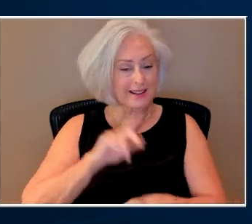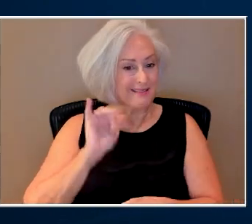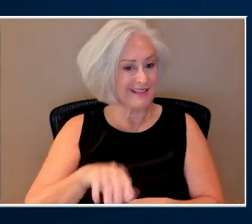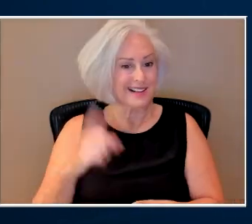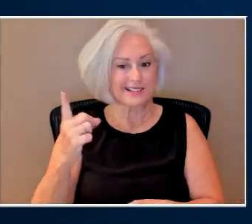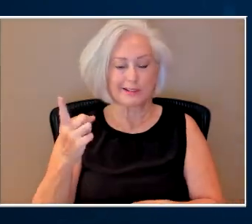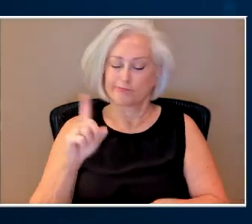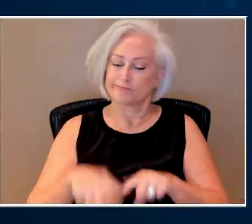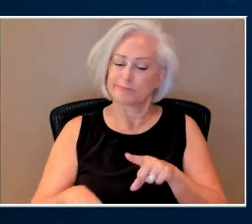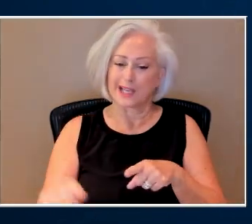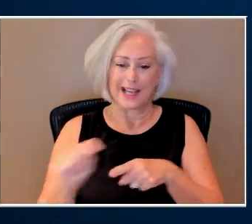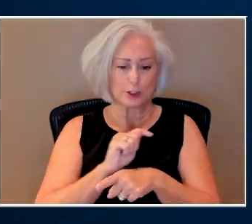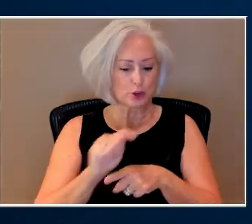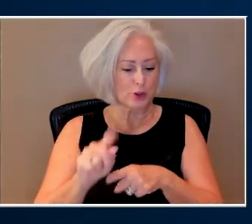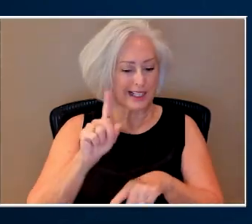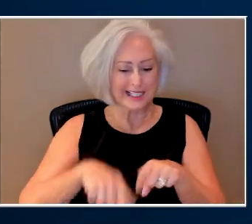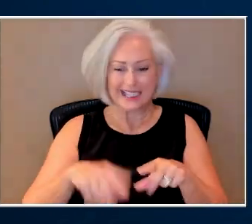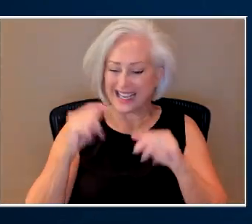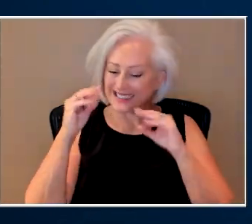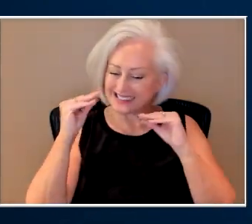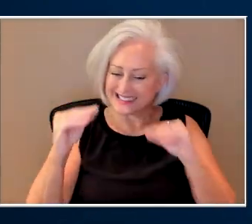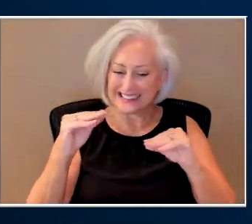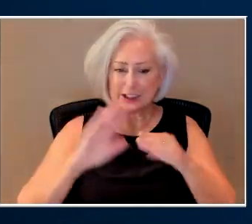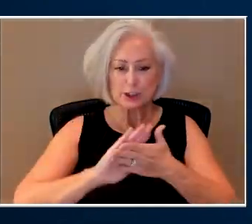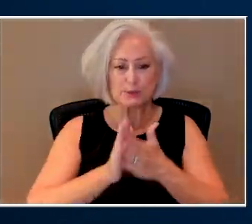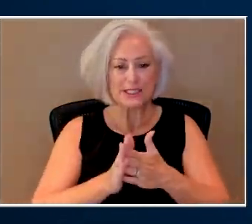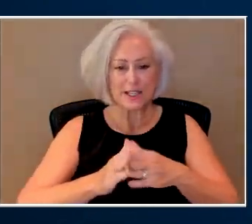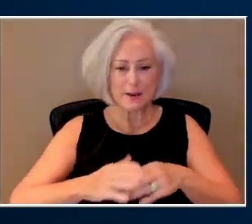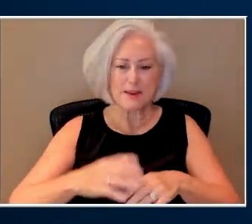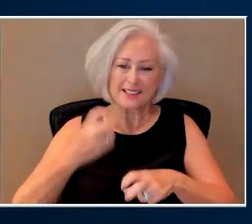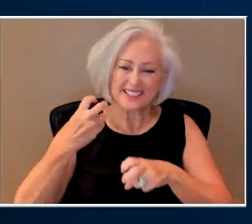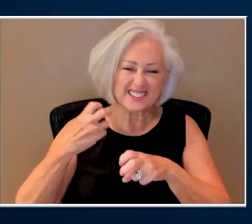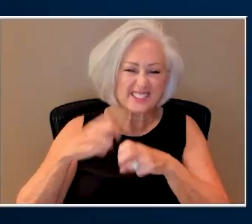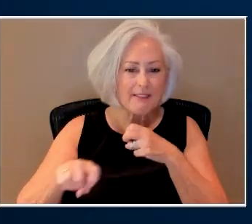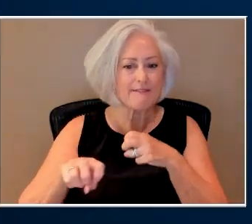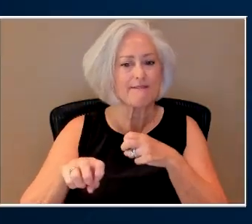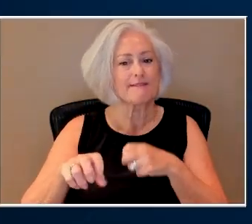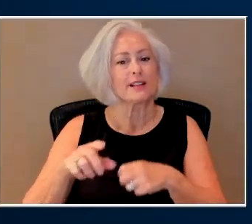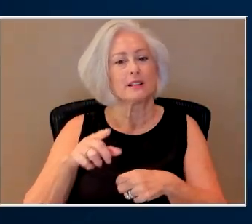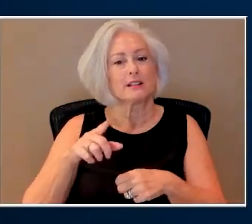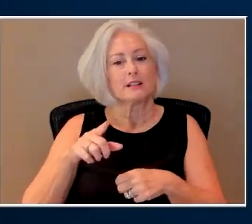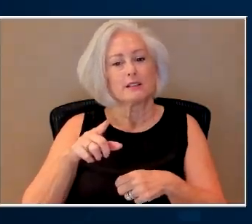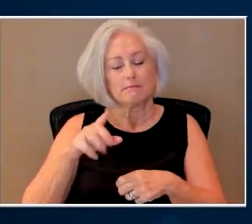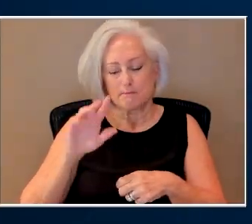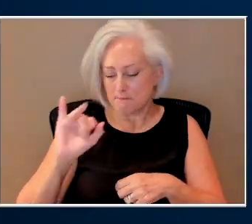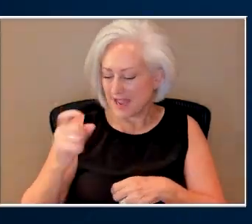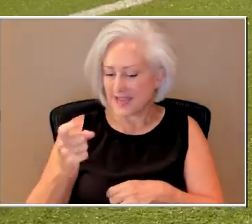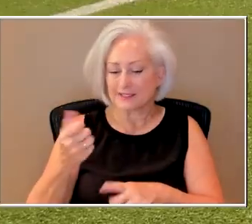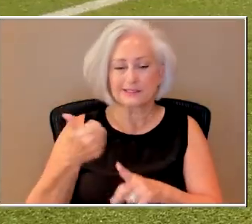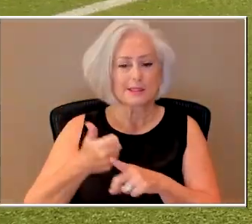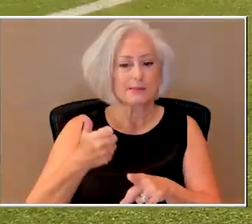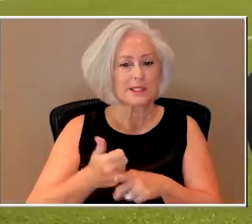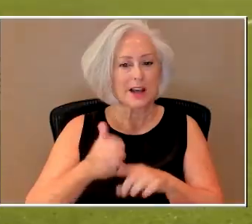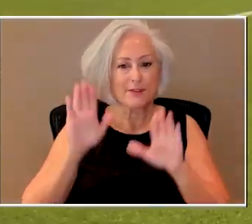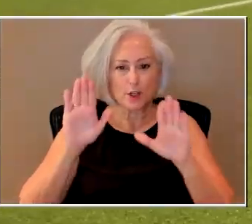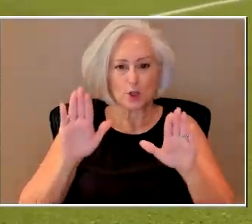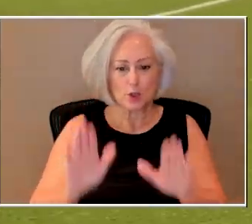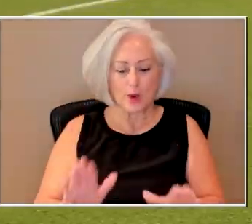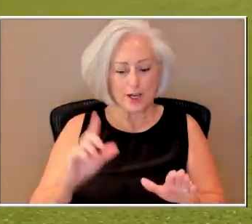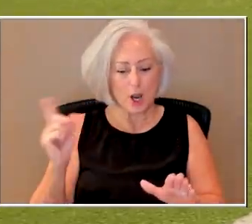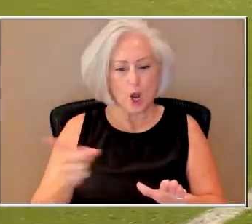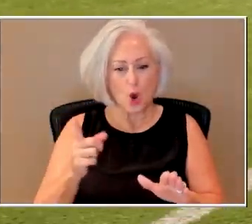can't teach somebody to be tough. I can't teach somebody to have grit, and Max has always had grit. He's always pushed when I ask him to